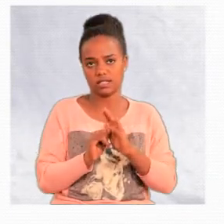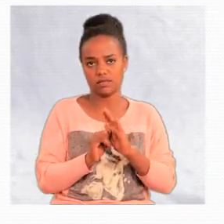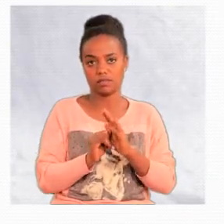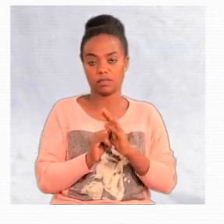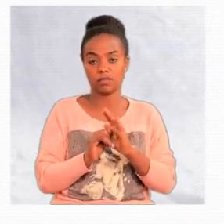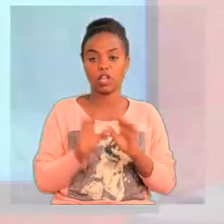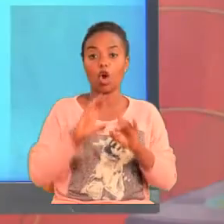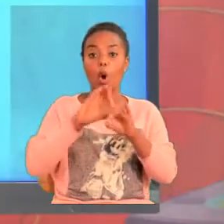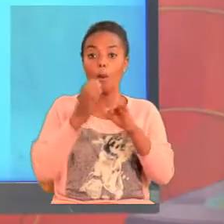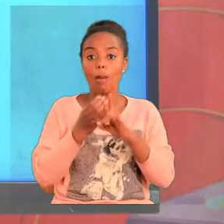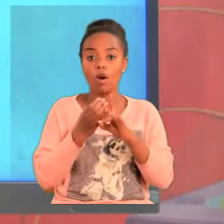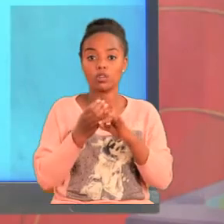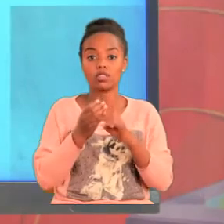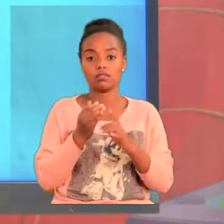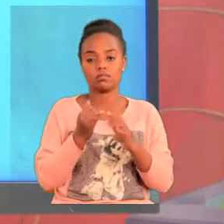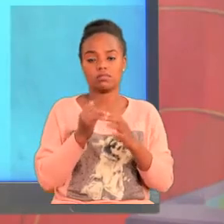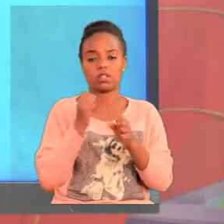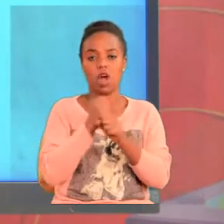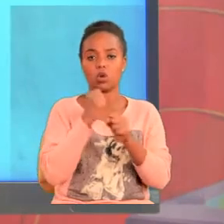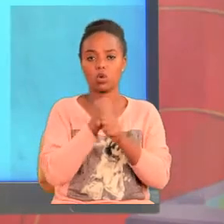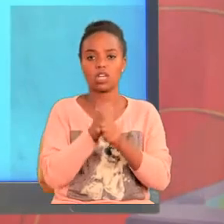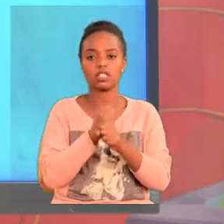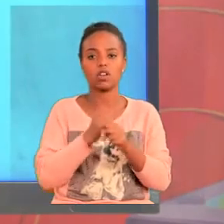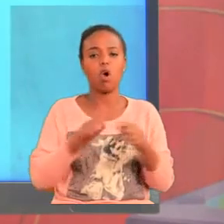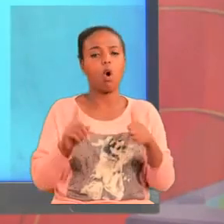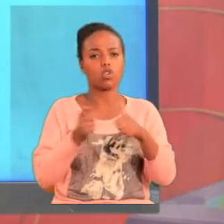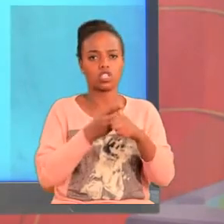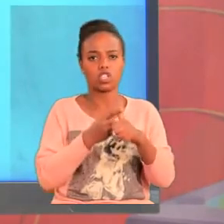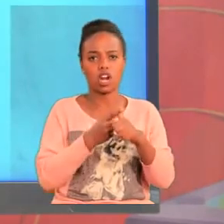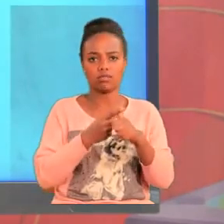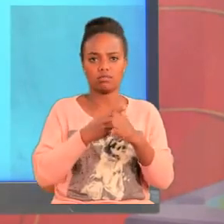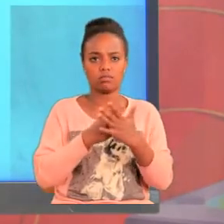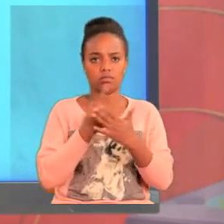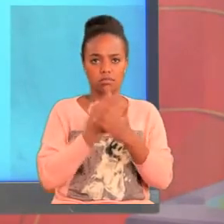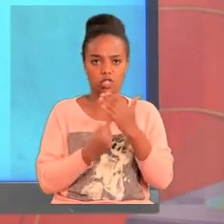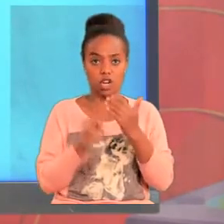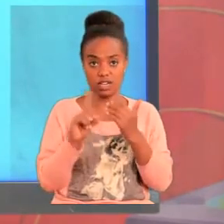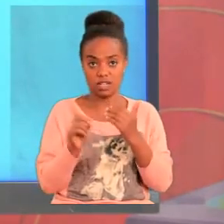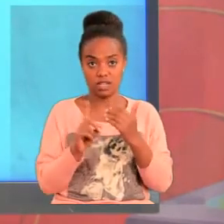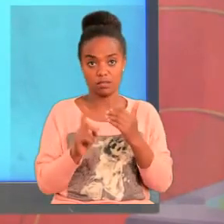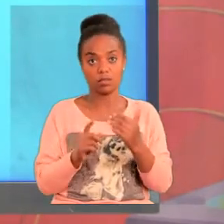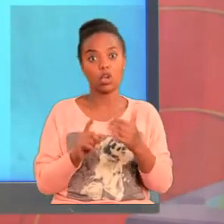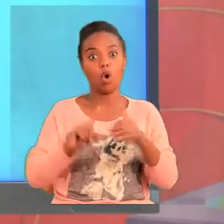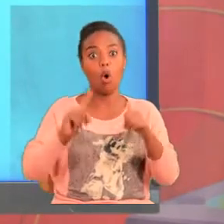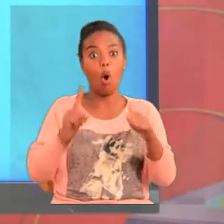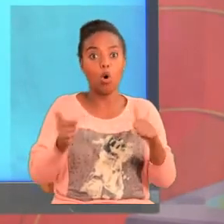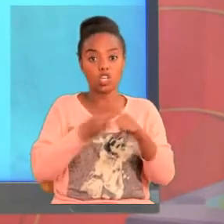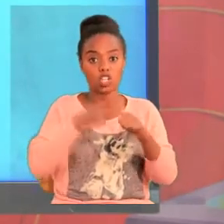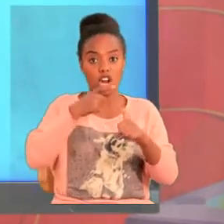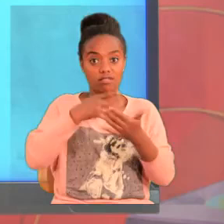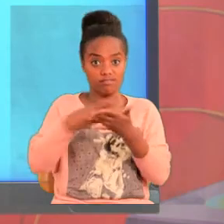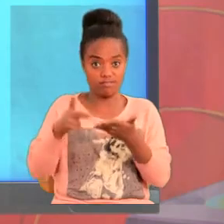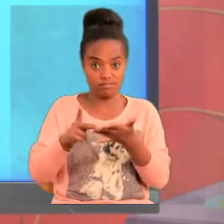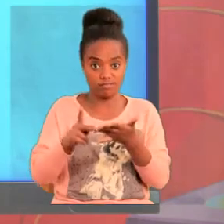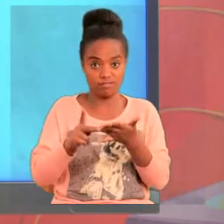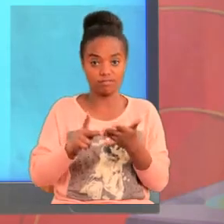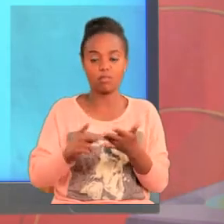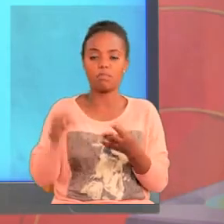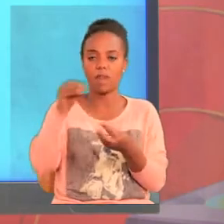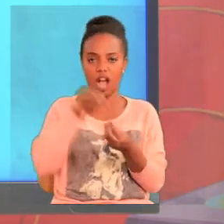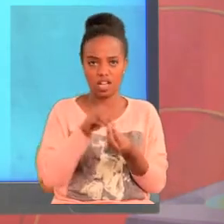the interest is calculated not only on the original principal. It will be calculated on the original principal